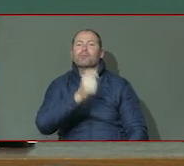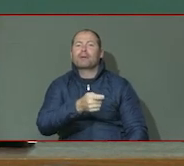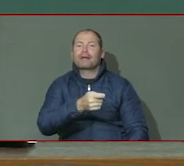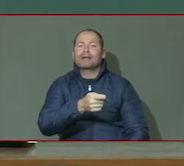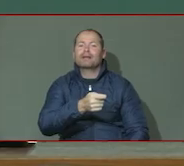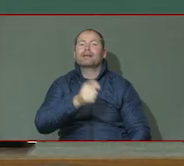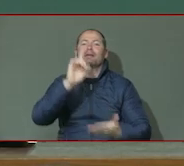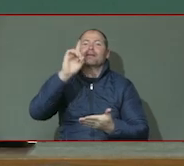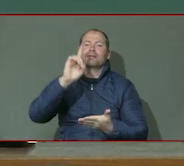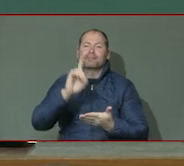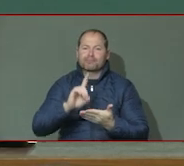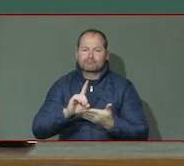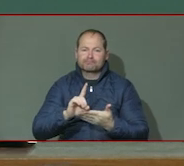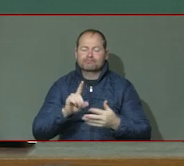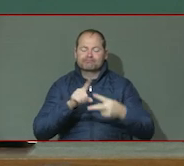depreciation,